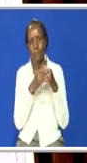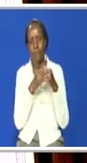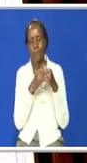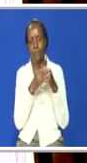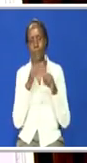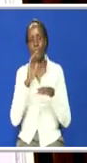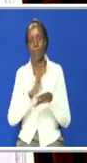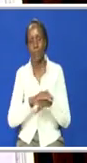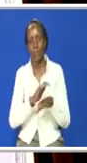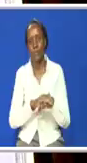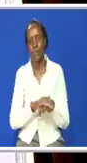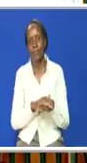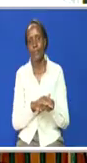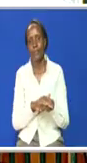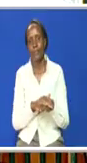Good, my learner.